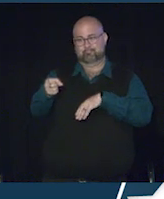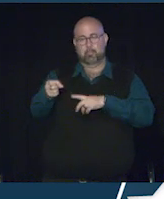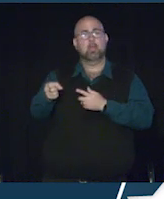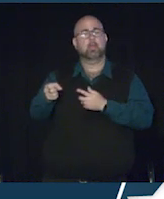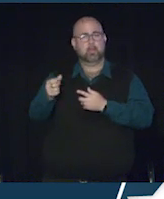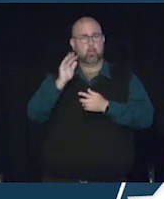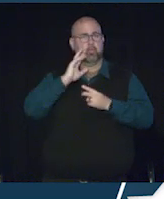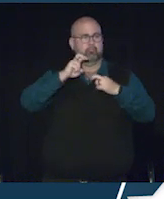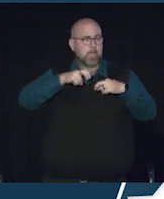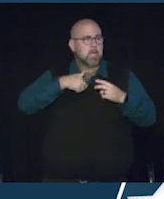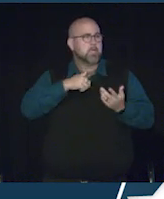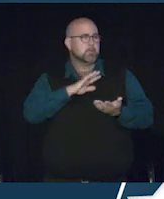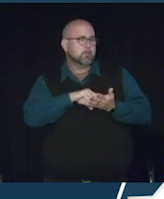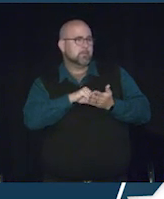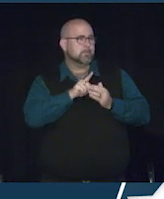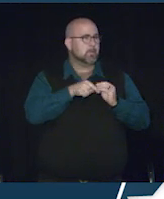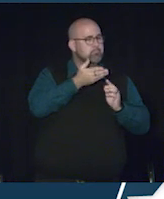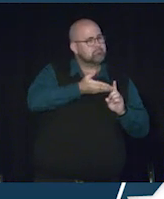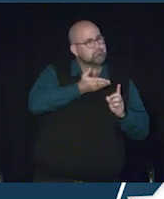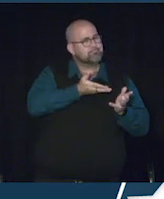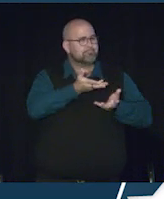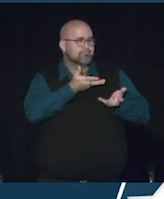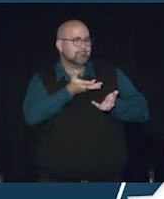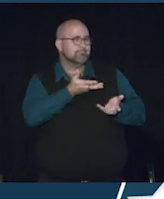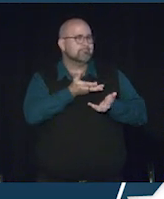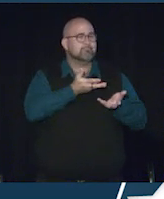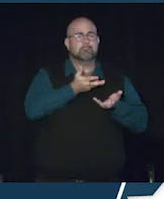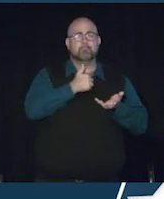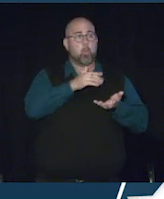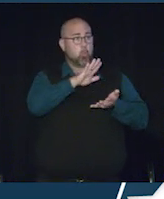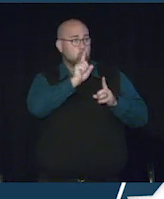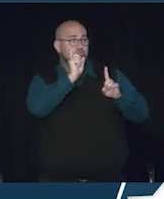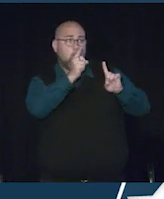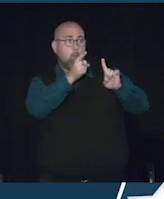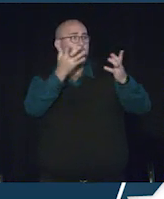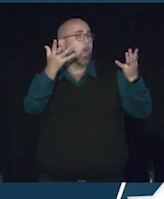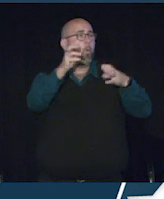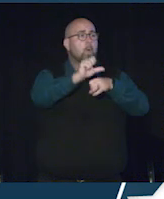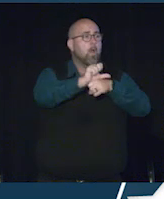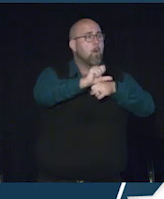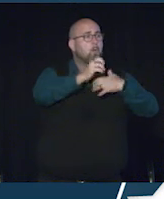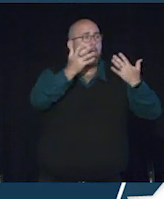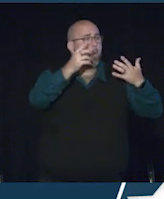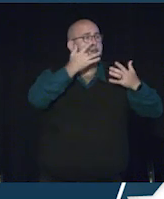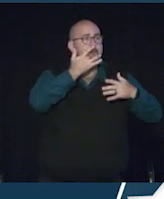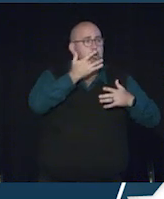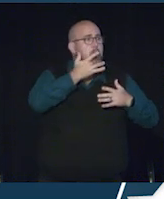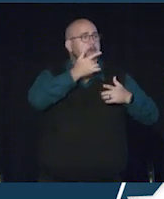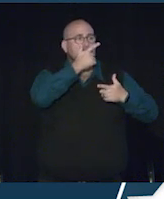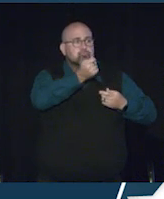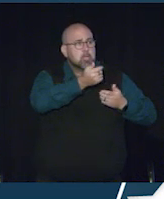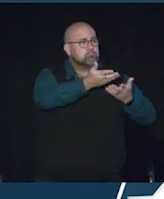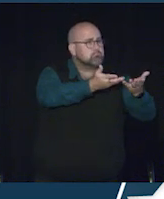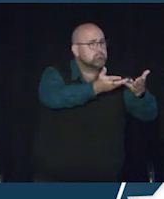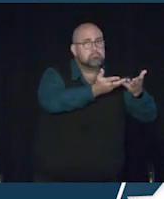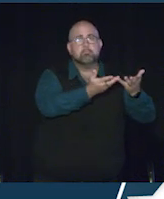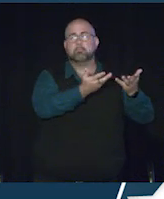to know them, getting to know their employment goals, their needs, their interests related to